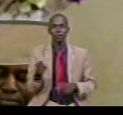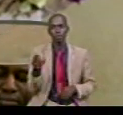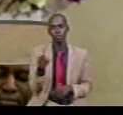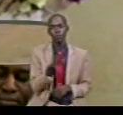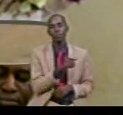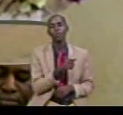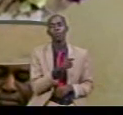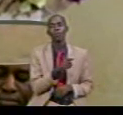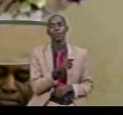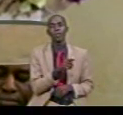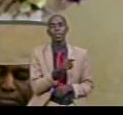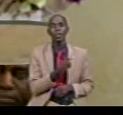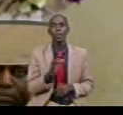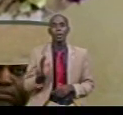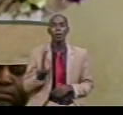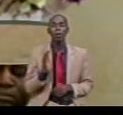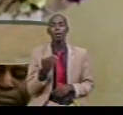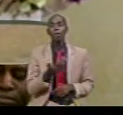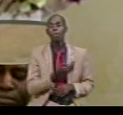our dedicated,